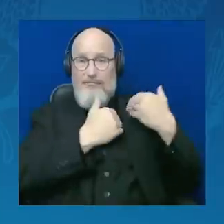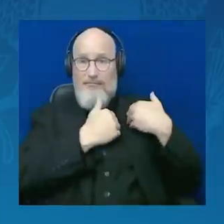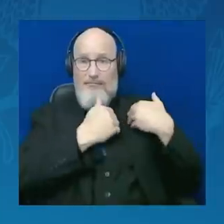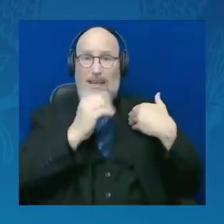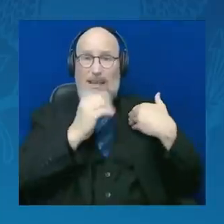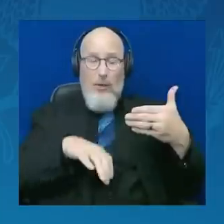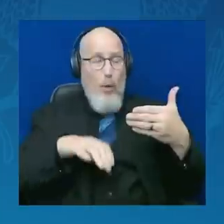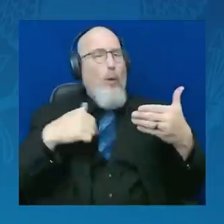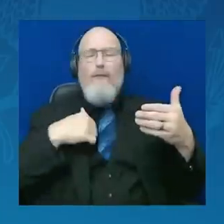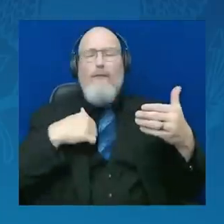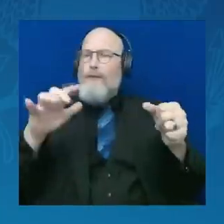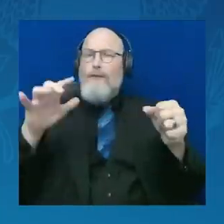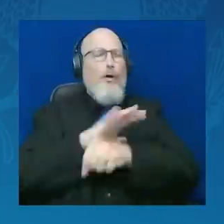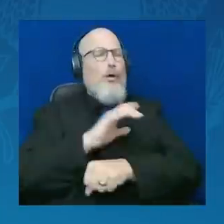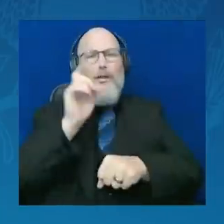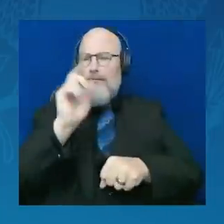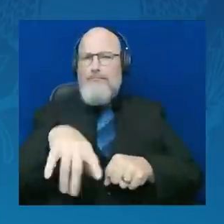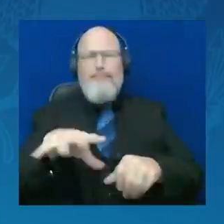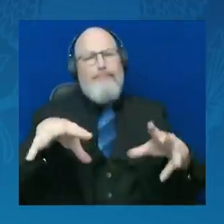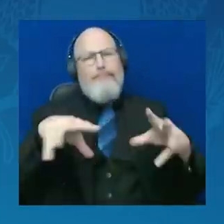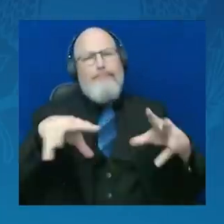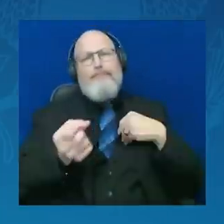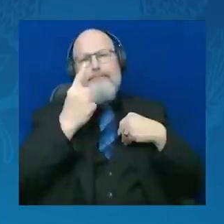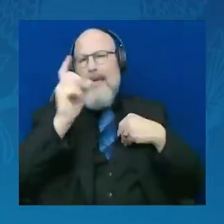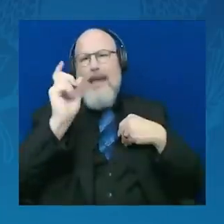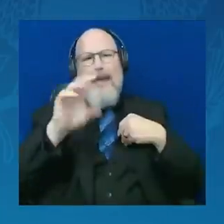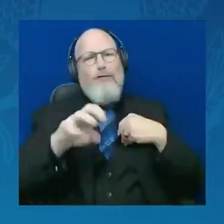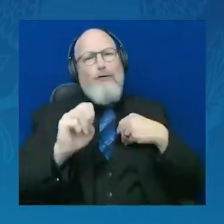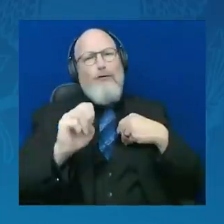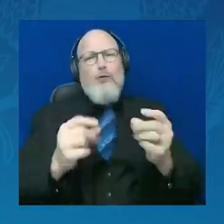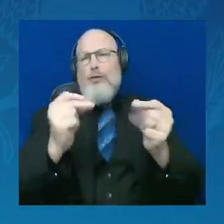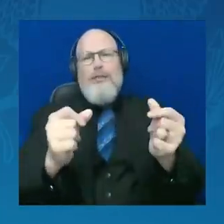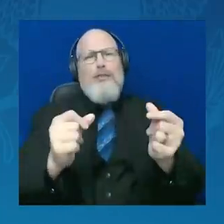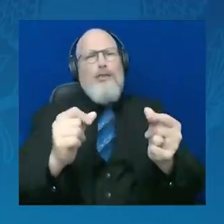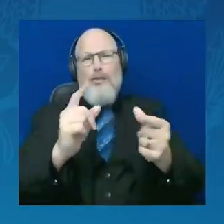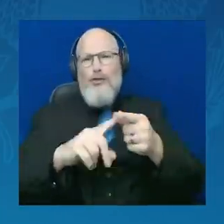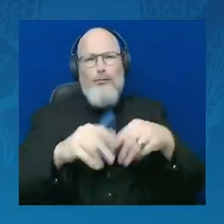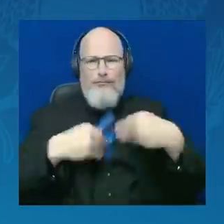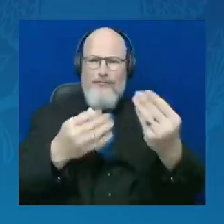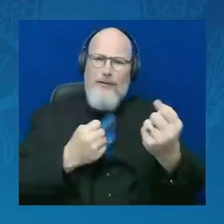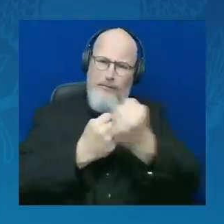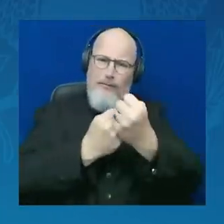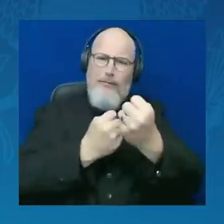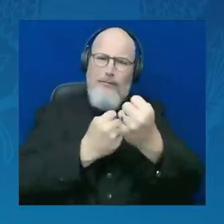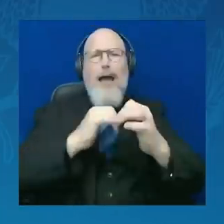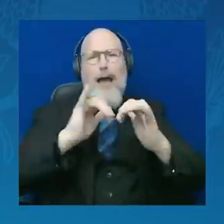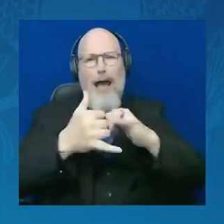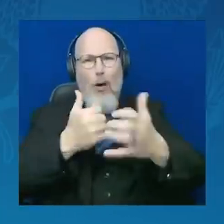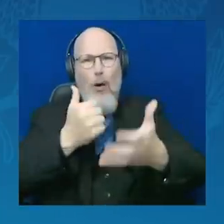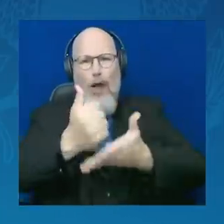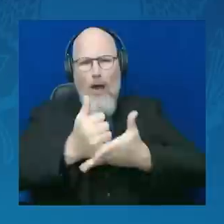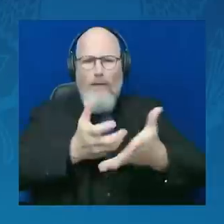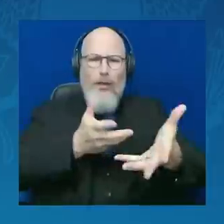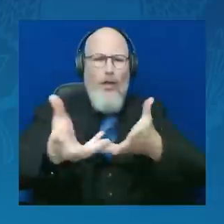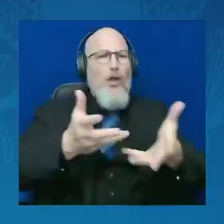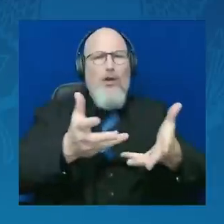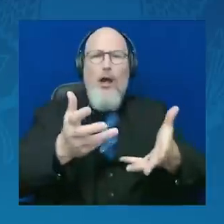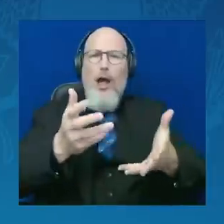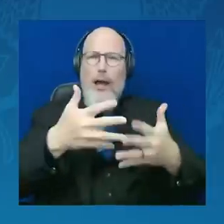be swift in terms of providing assistance where we can be helpful. And we will continue to do that.